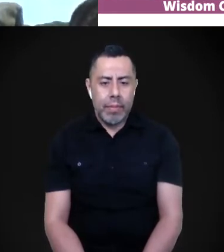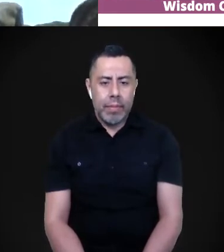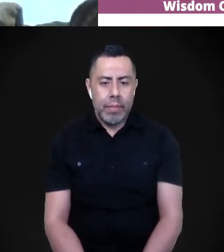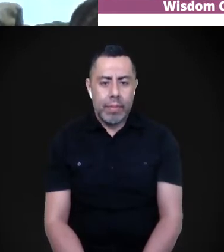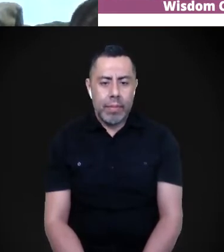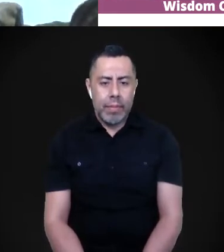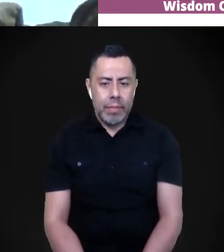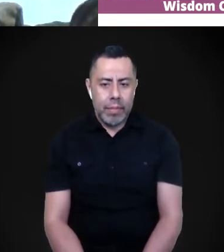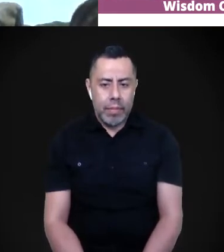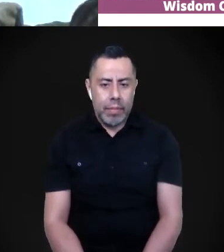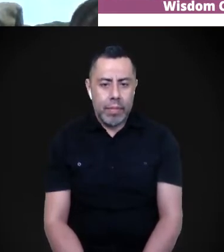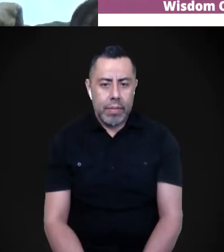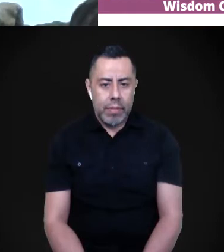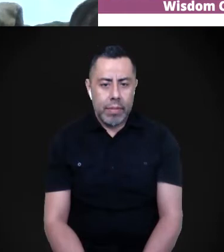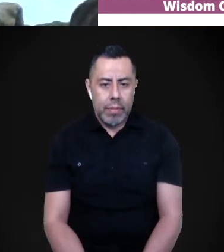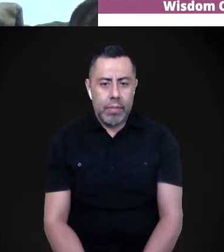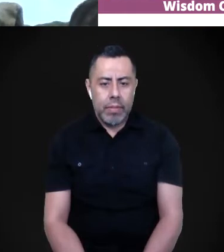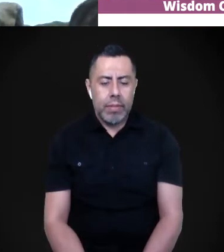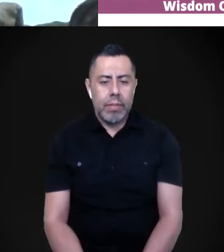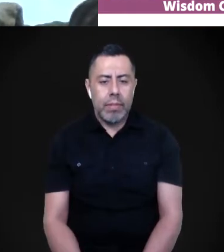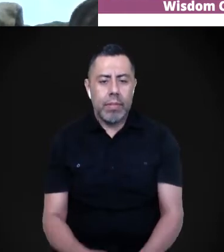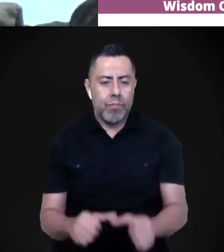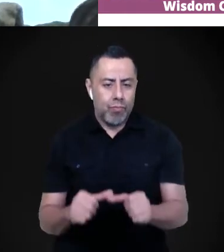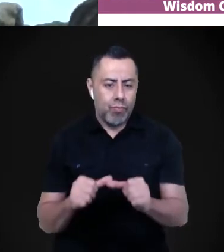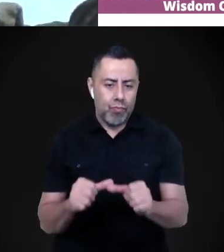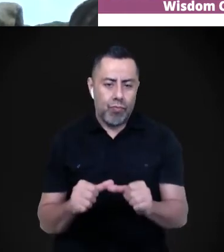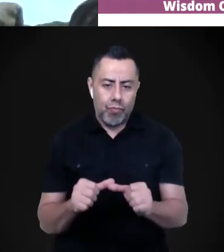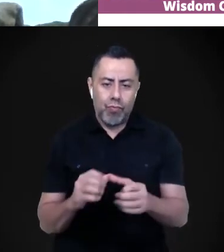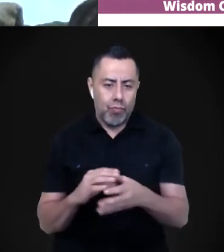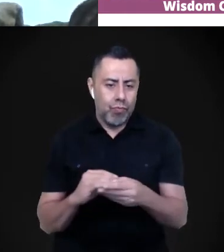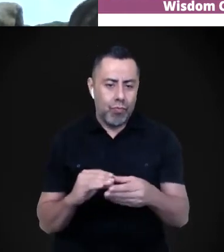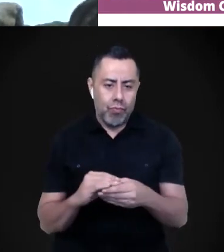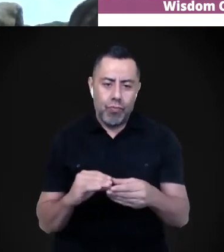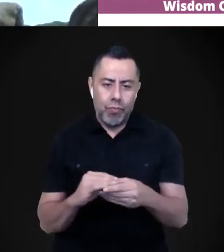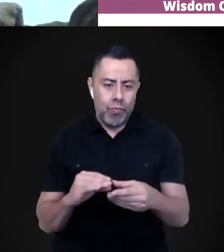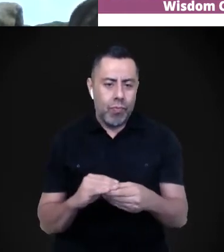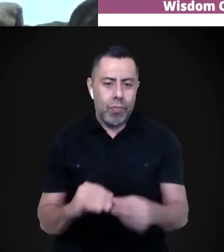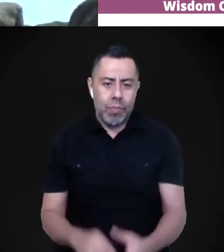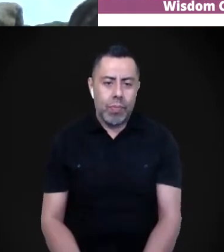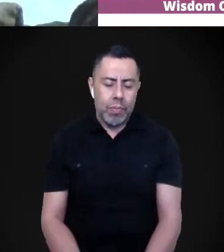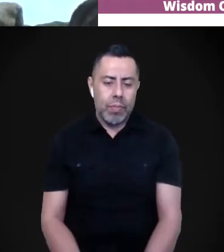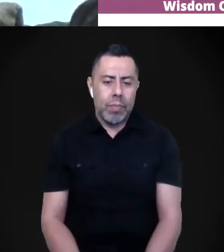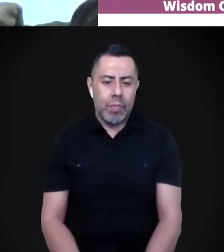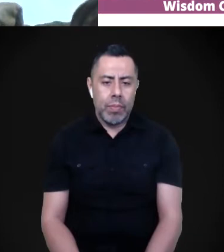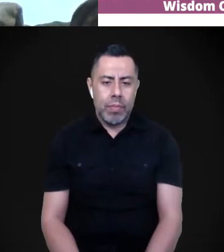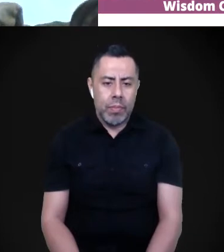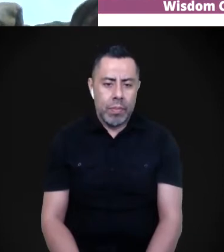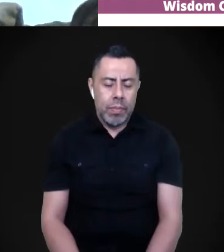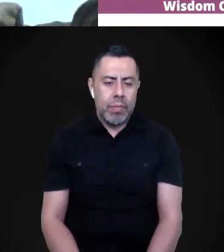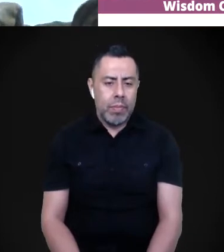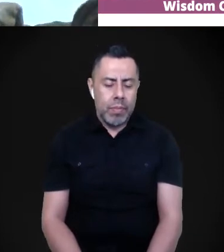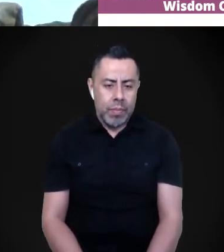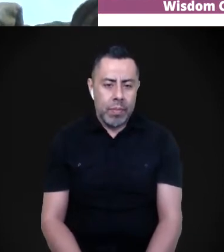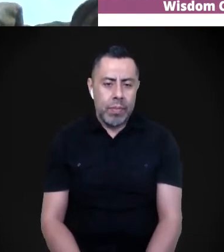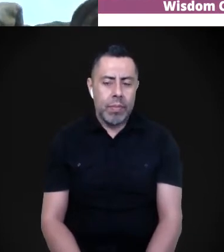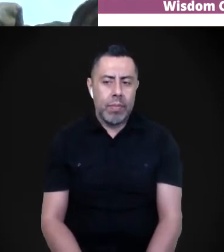Last is at that Tibetini, haha, da 1980. A put in Halji show a sits up a girl, not